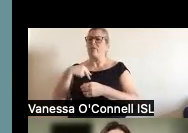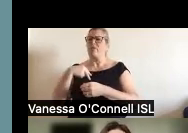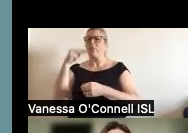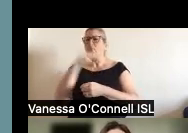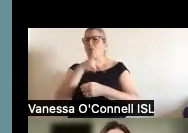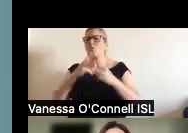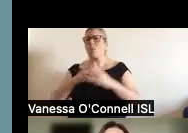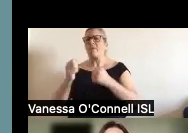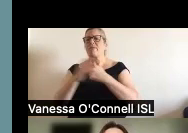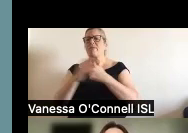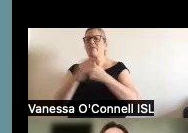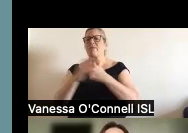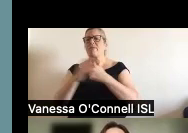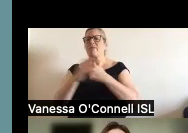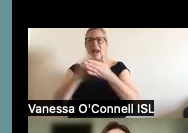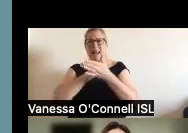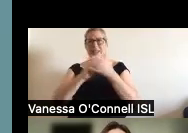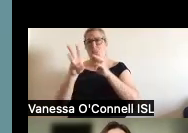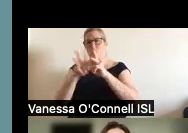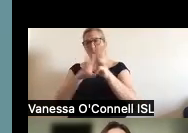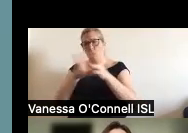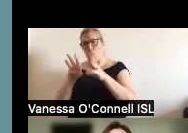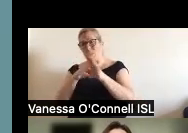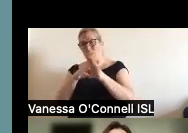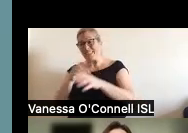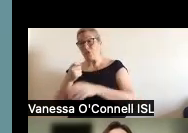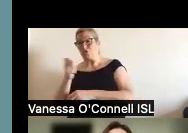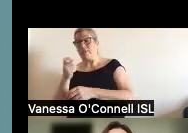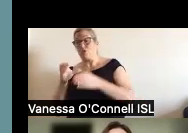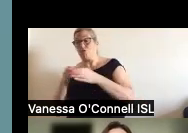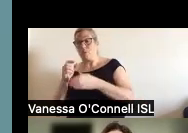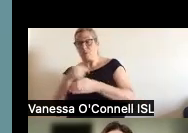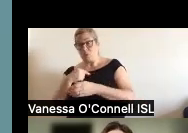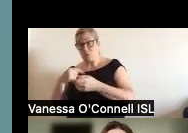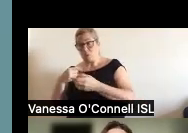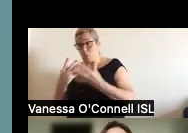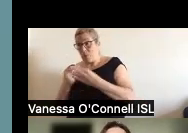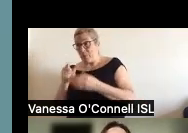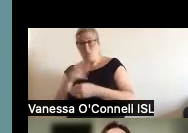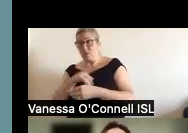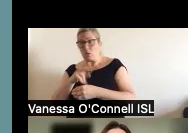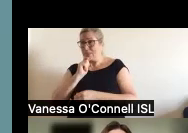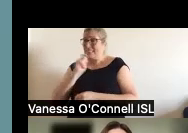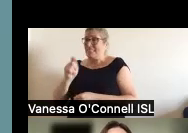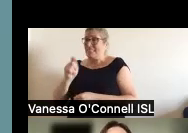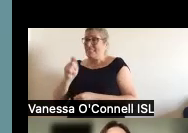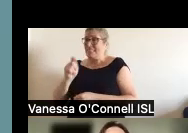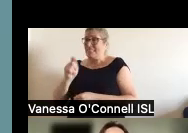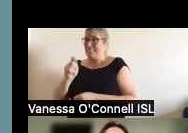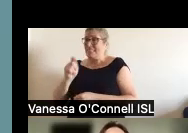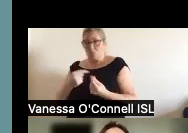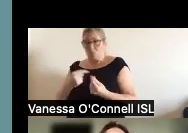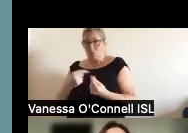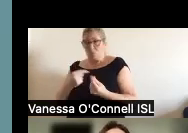with Traveller women's groups to design this, so that we weren't just telling Traveller women what they wanted, that we were